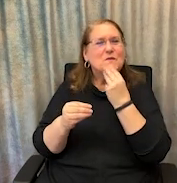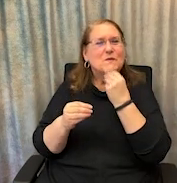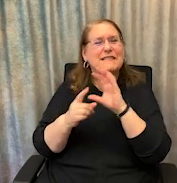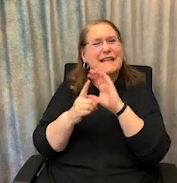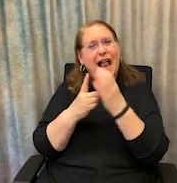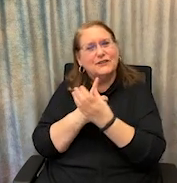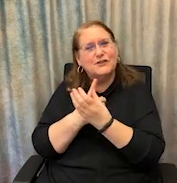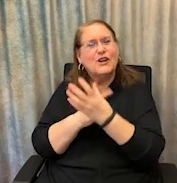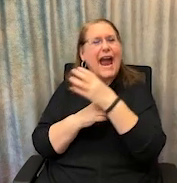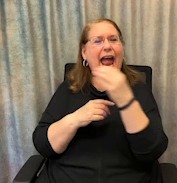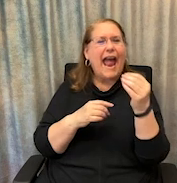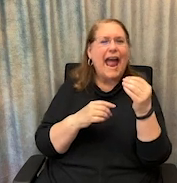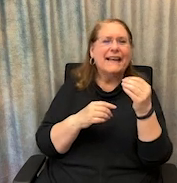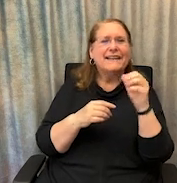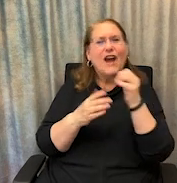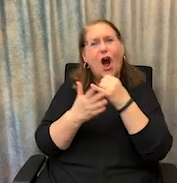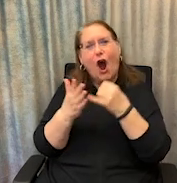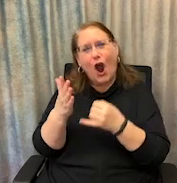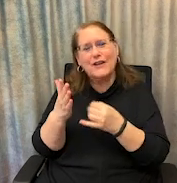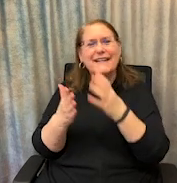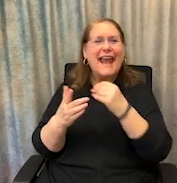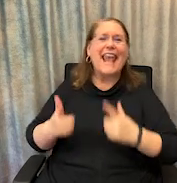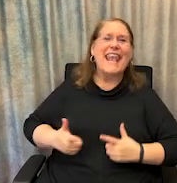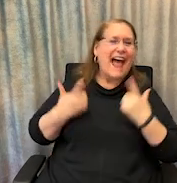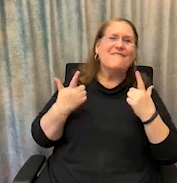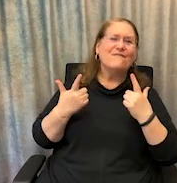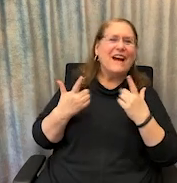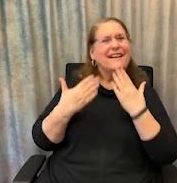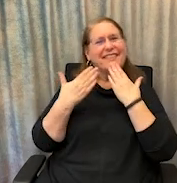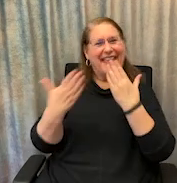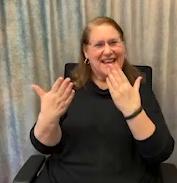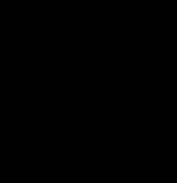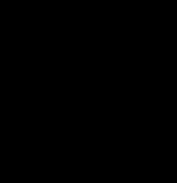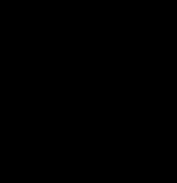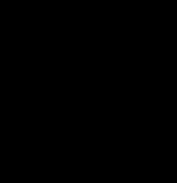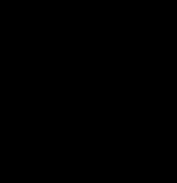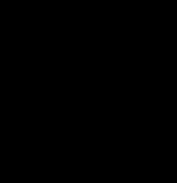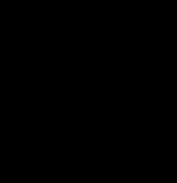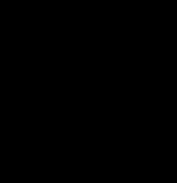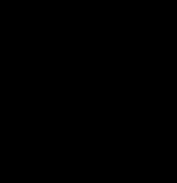Jewish culture and art and life. Thank you.